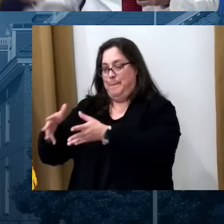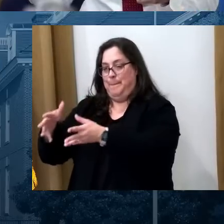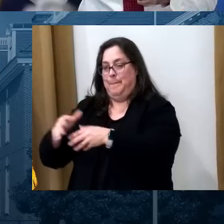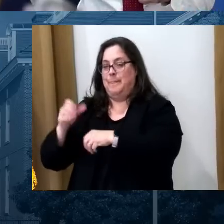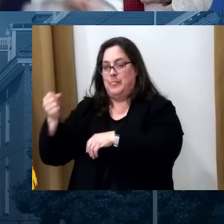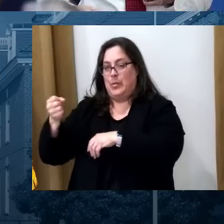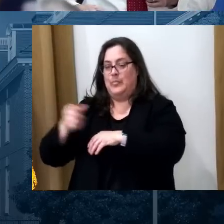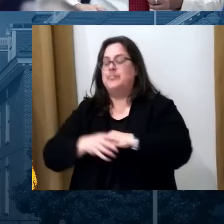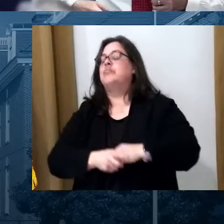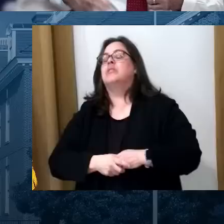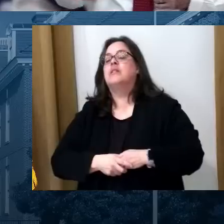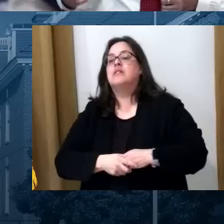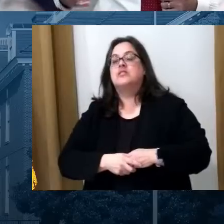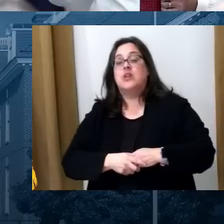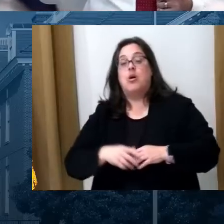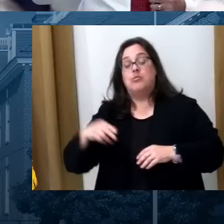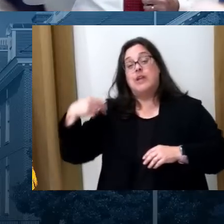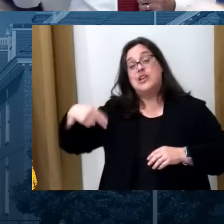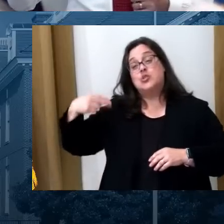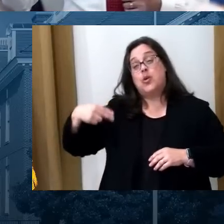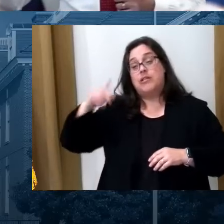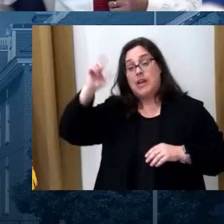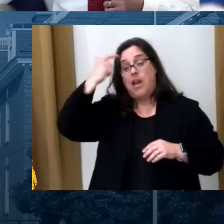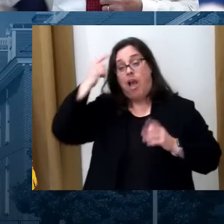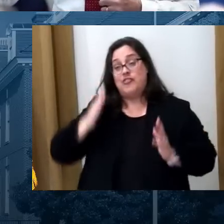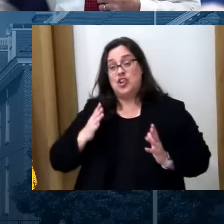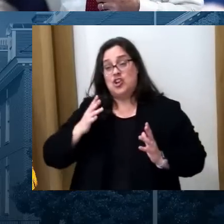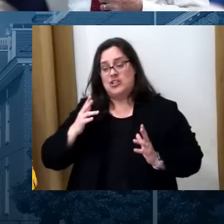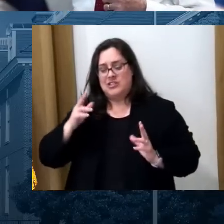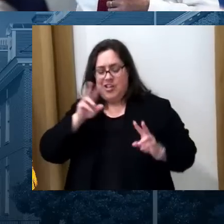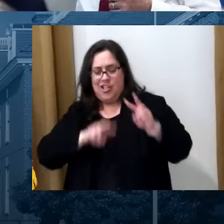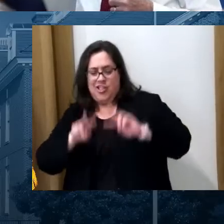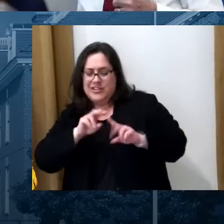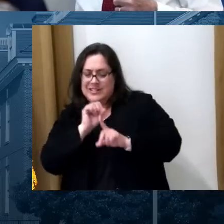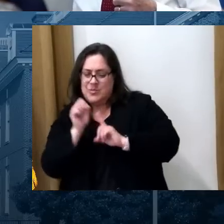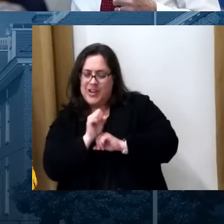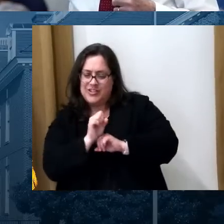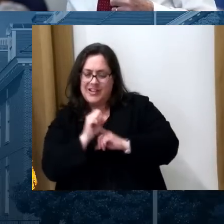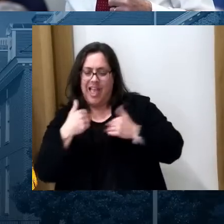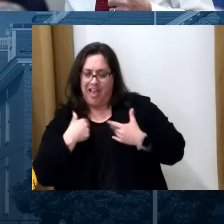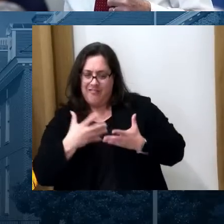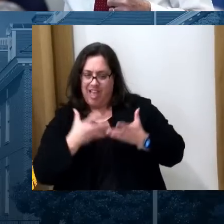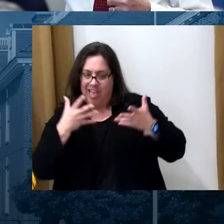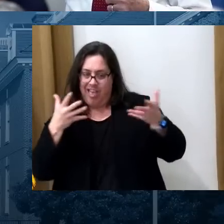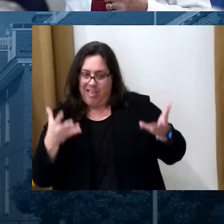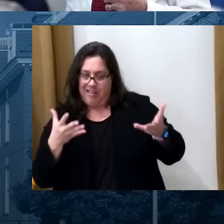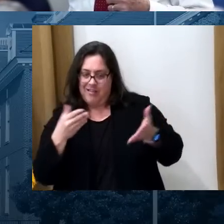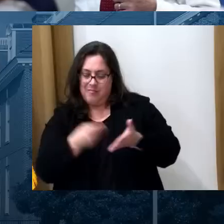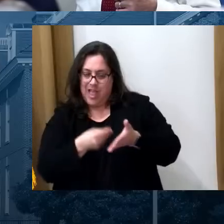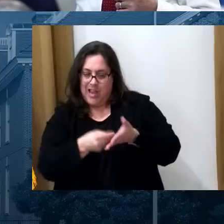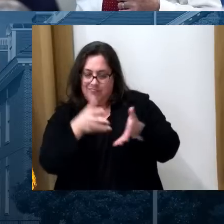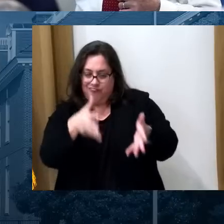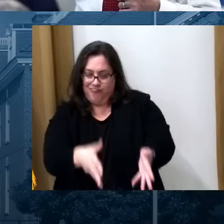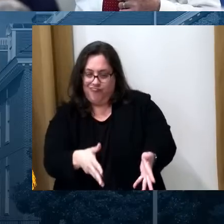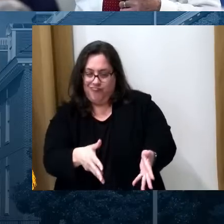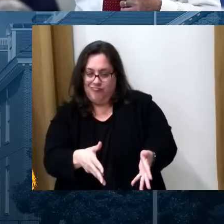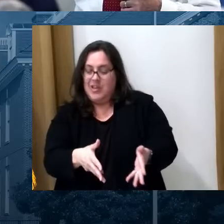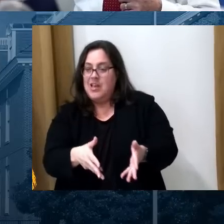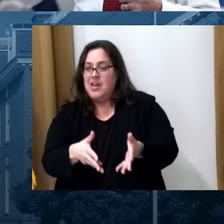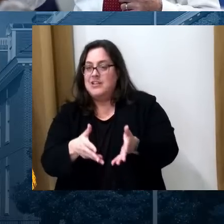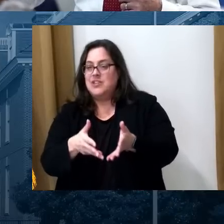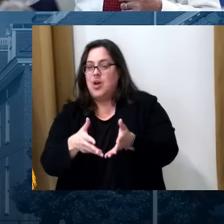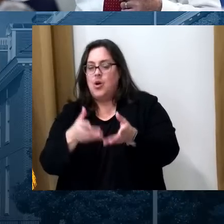been usually the case historically, that governors have looked at a situation where they have a lot of excess revenue and have some